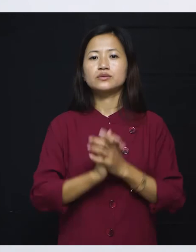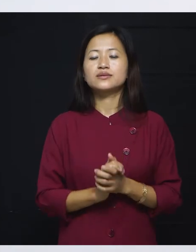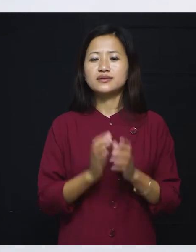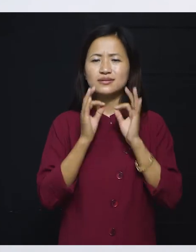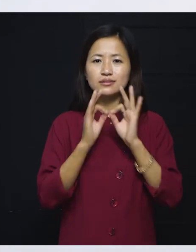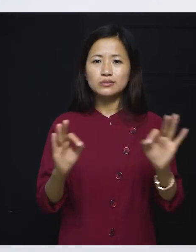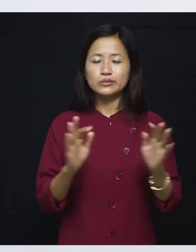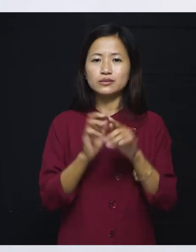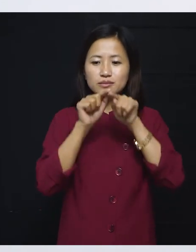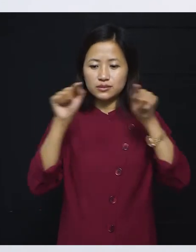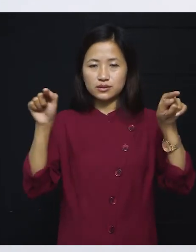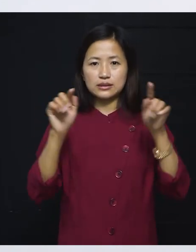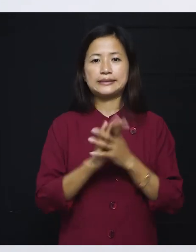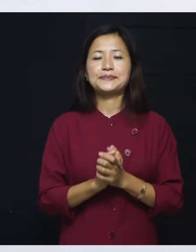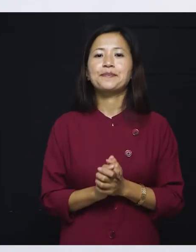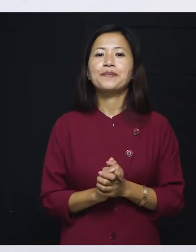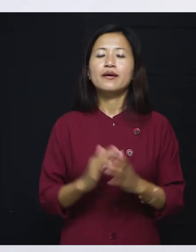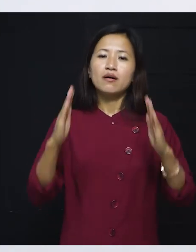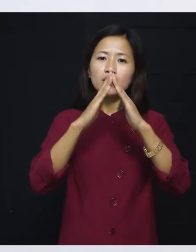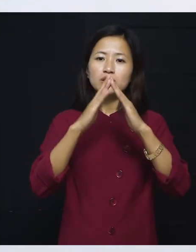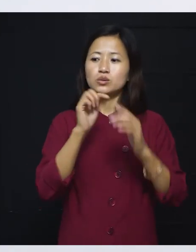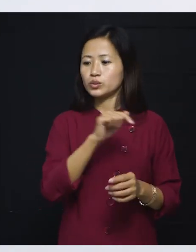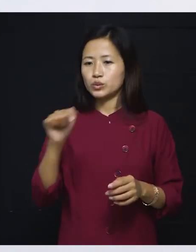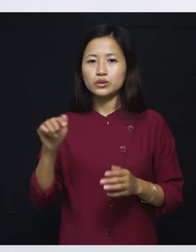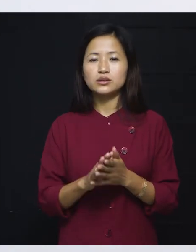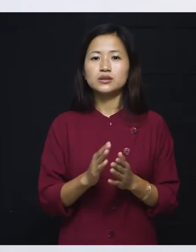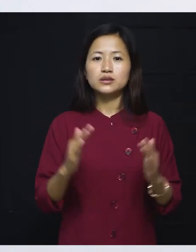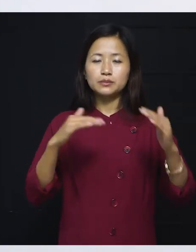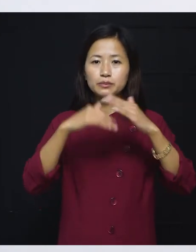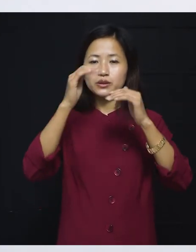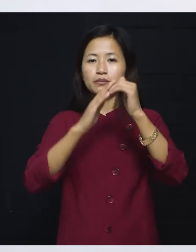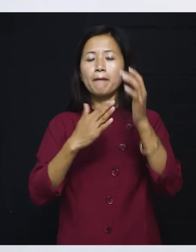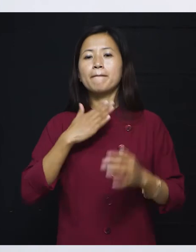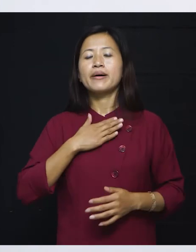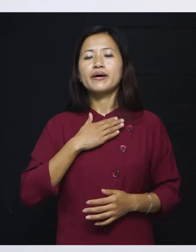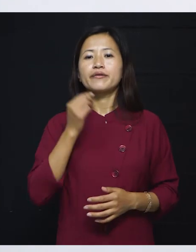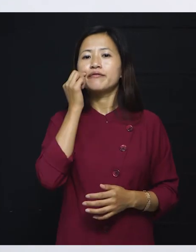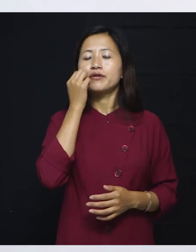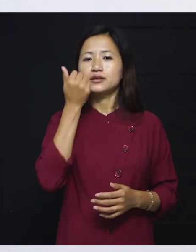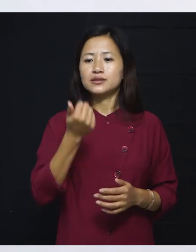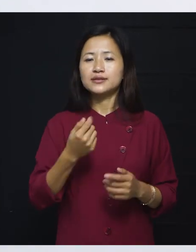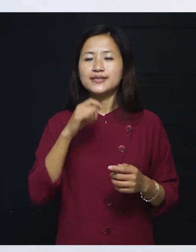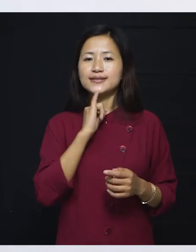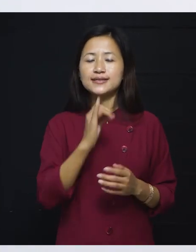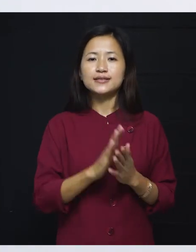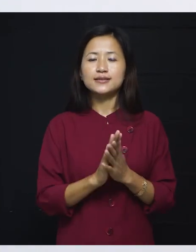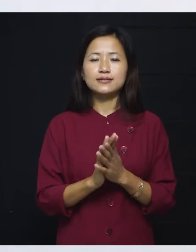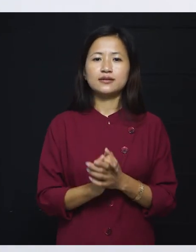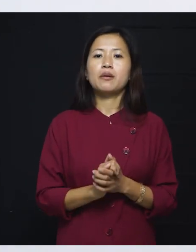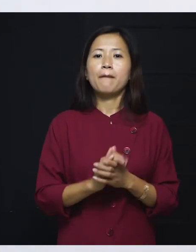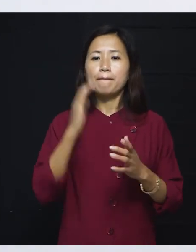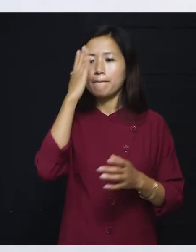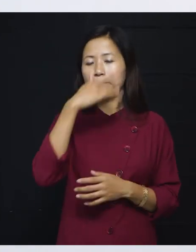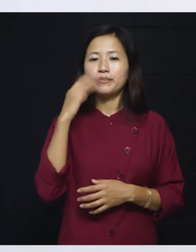sentence. If I say, the house which is built by my father is beautiful, that is not a simple